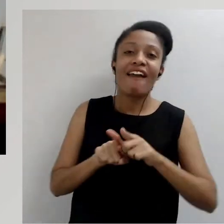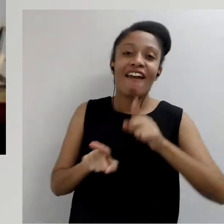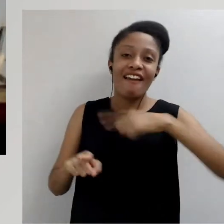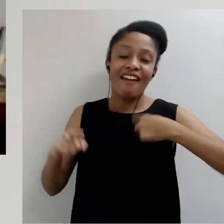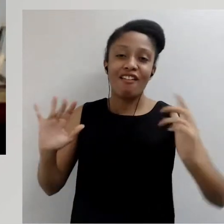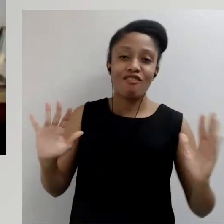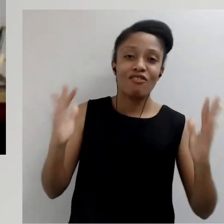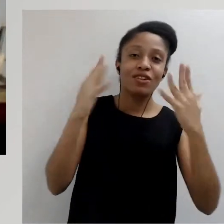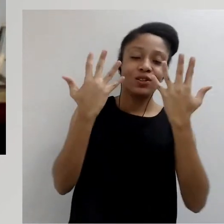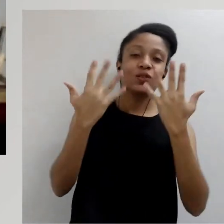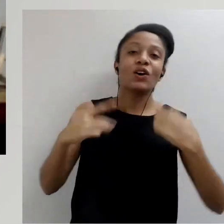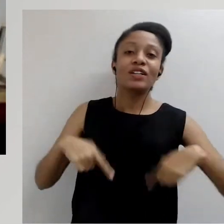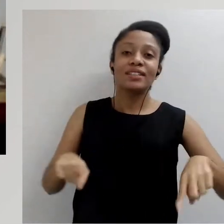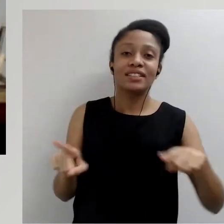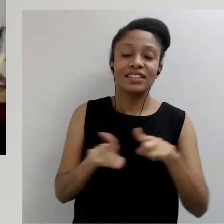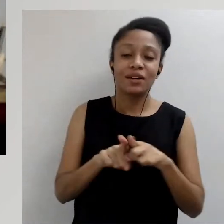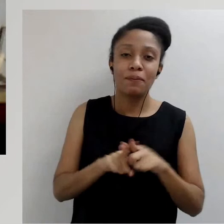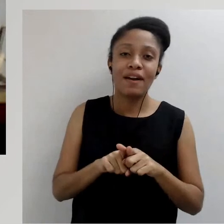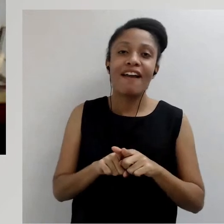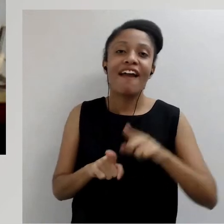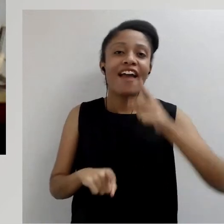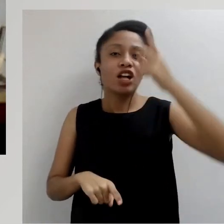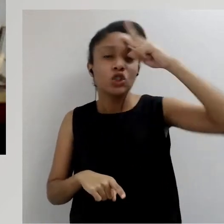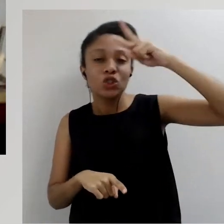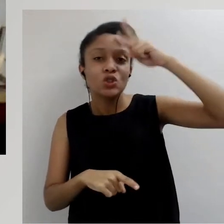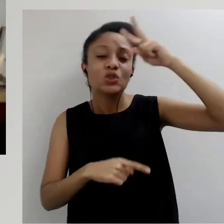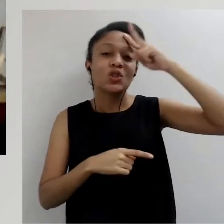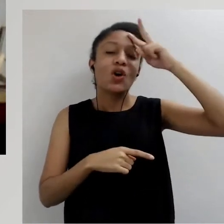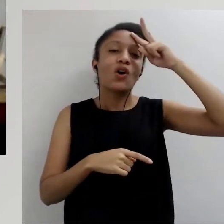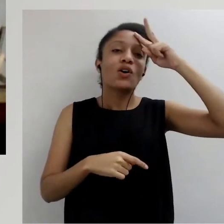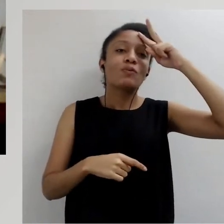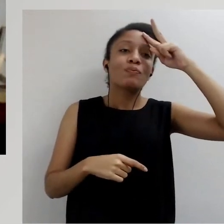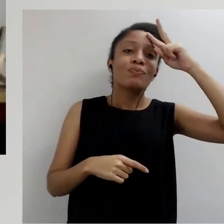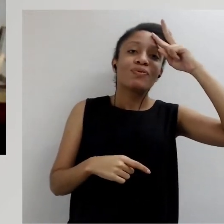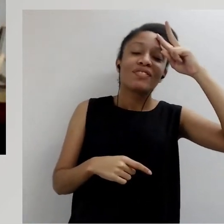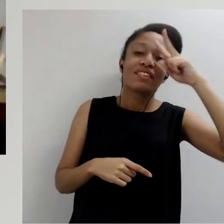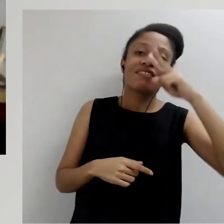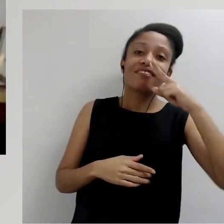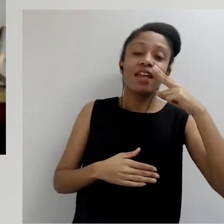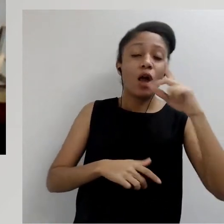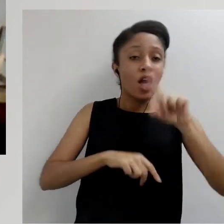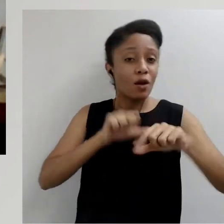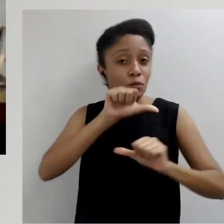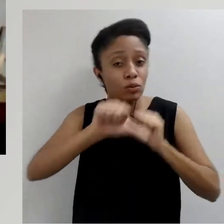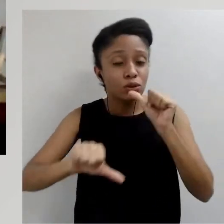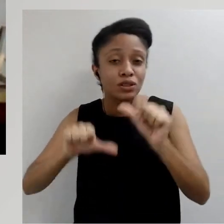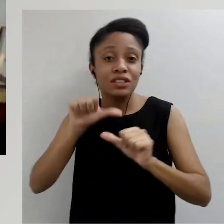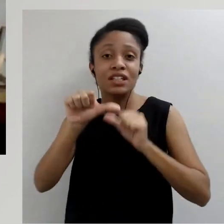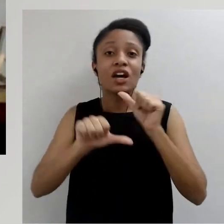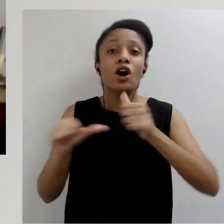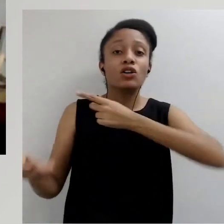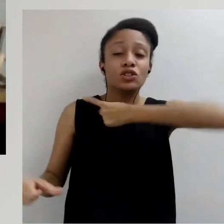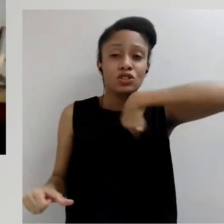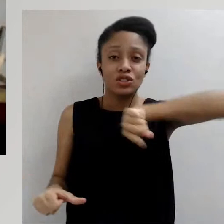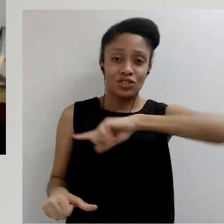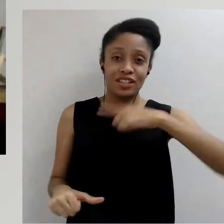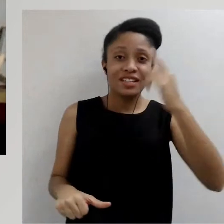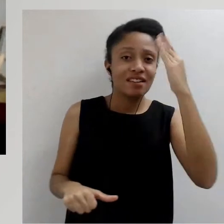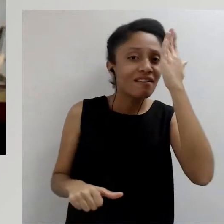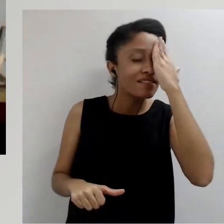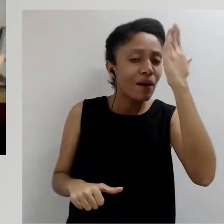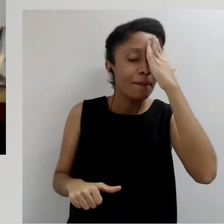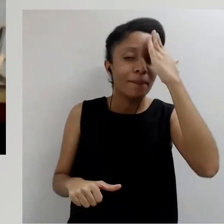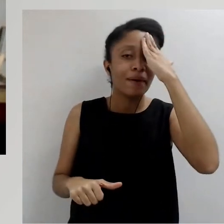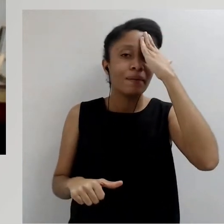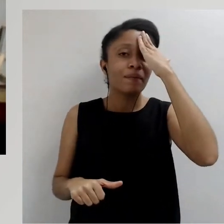you. And talking a little bit about our history, about our changes. All of